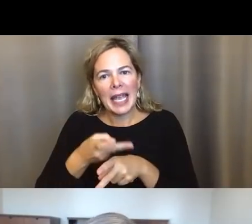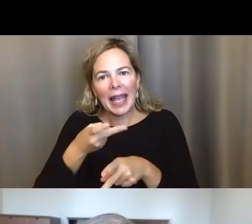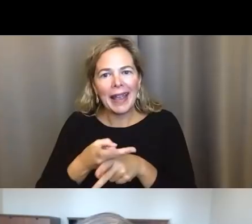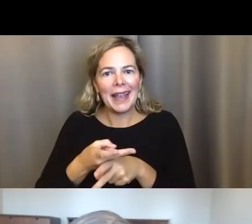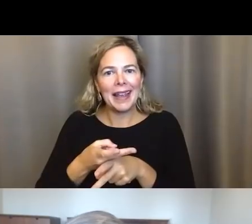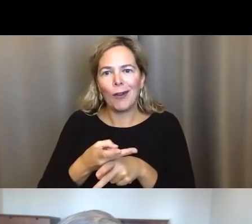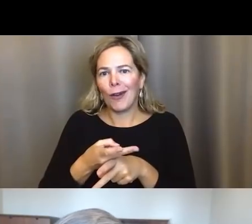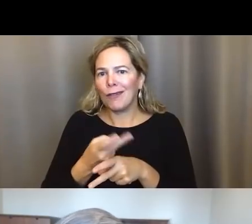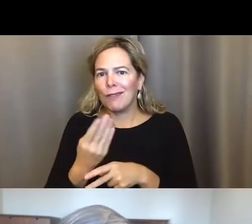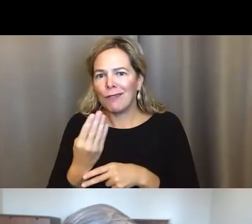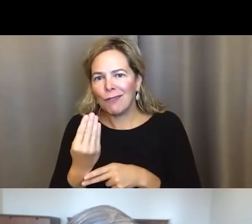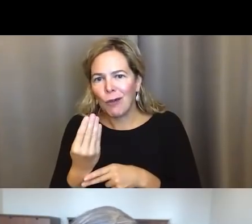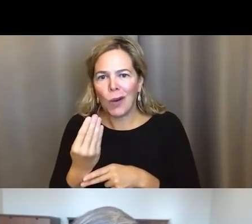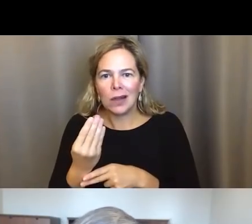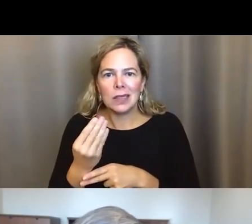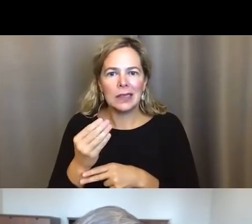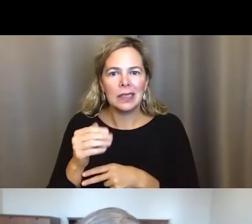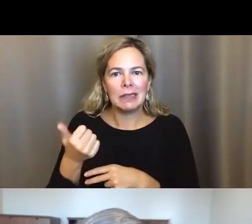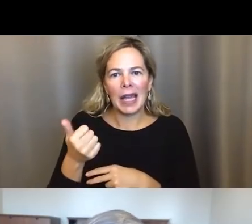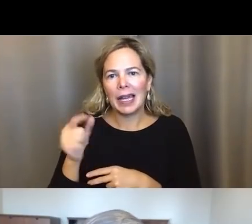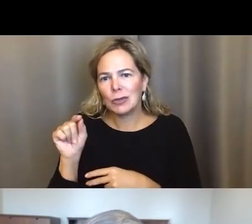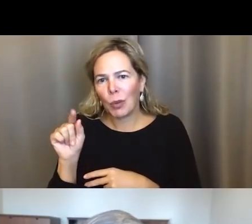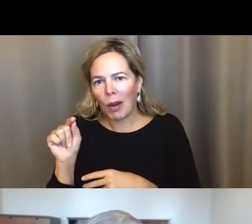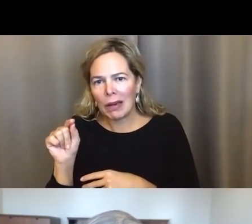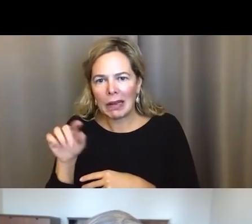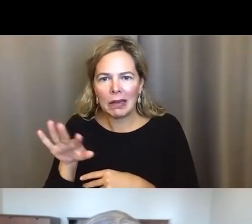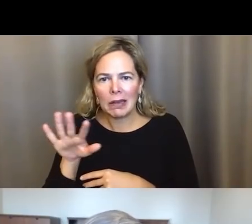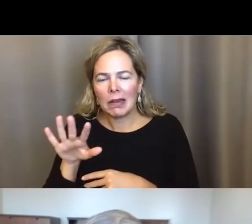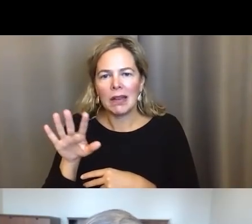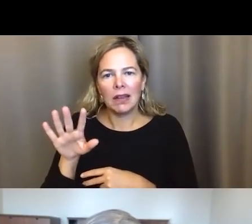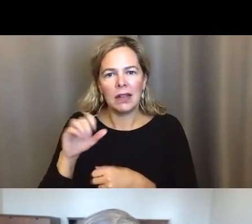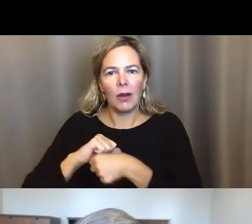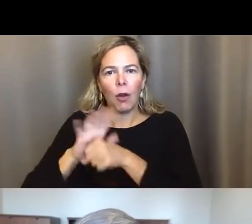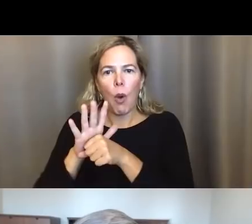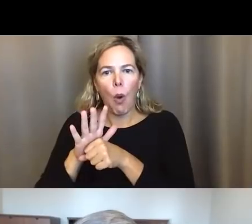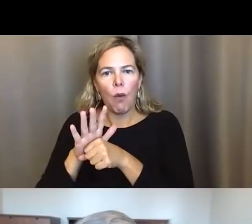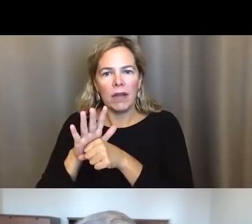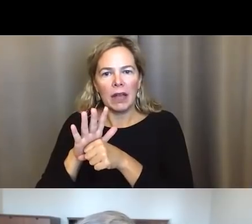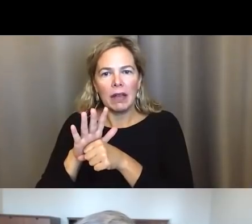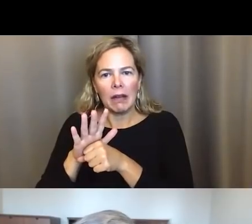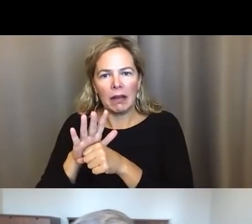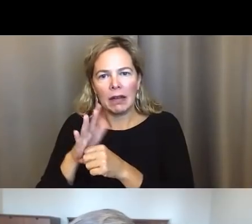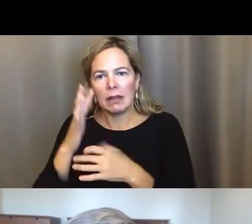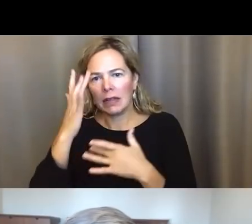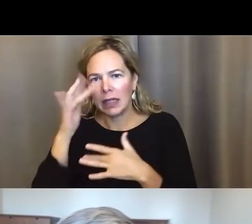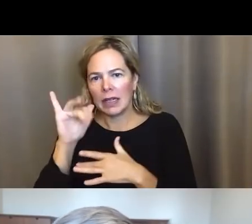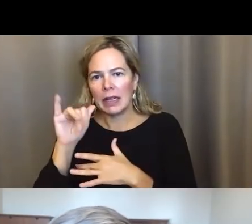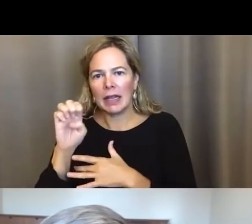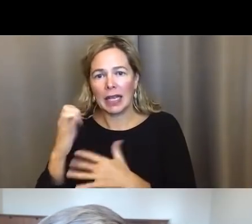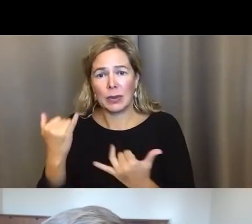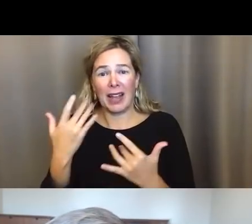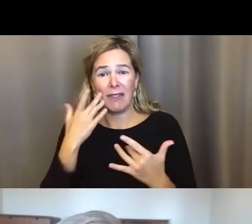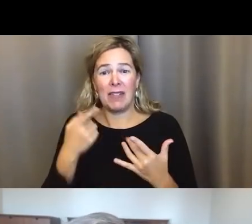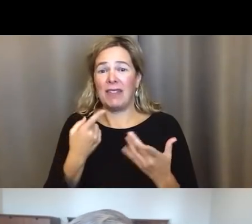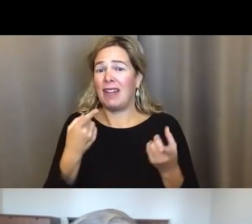14 to 10 to 20 COVID cases we have in the hospital. But if we have an acute cluster outbreak or a